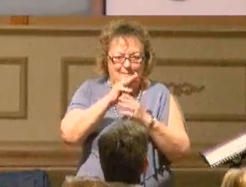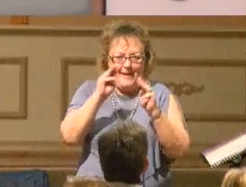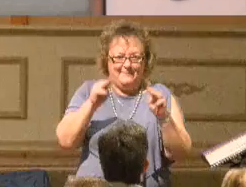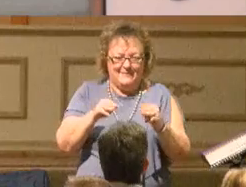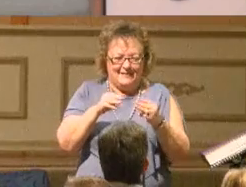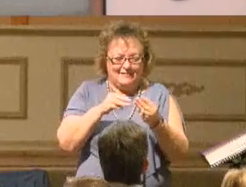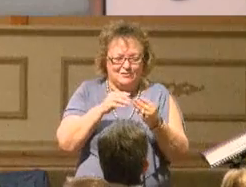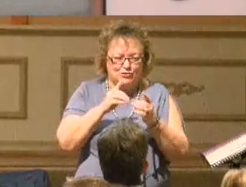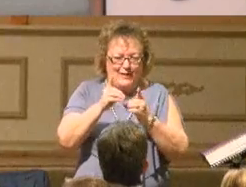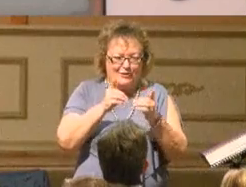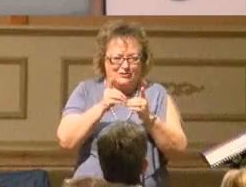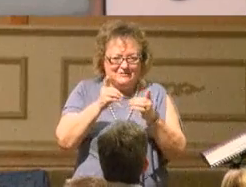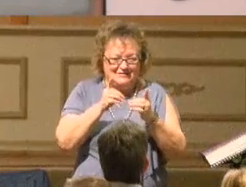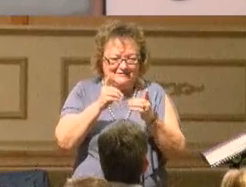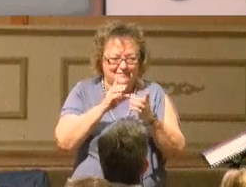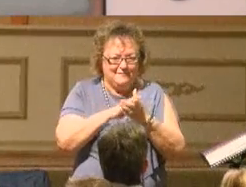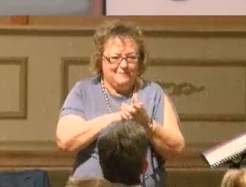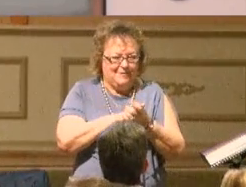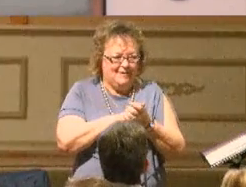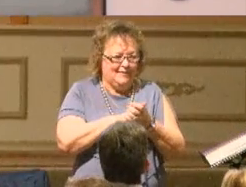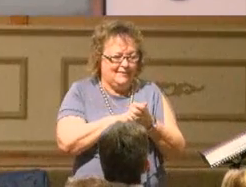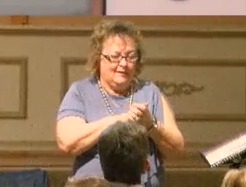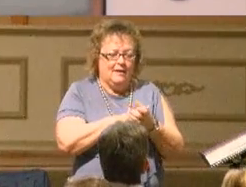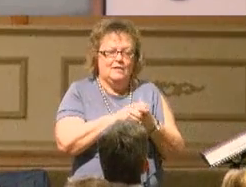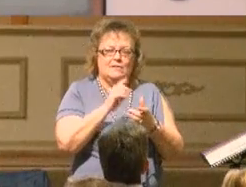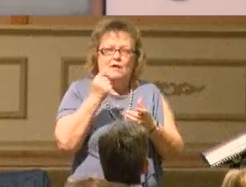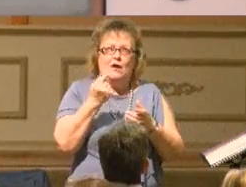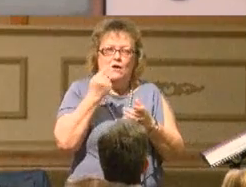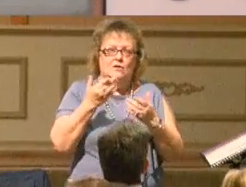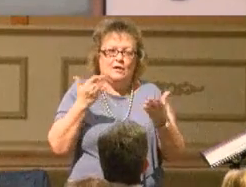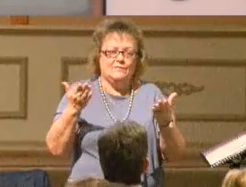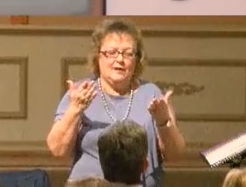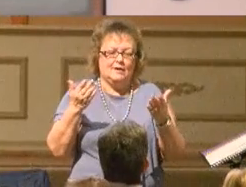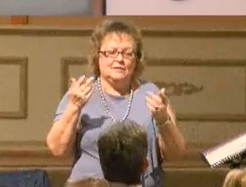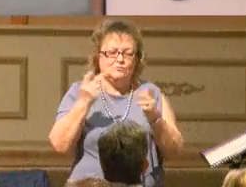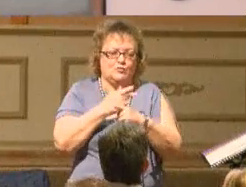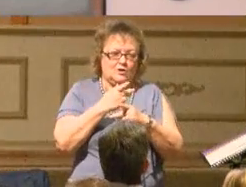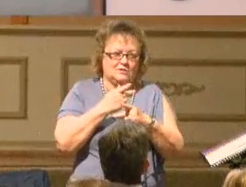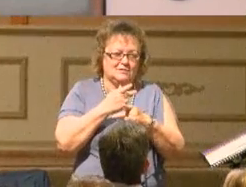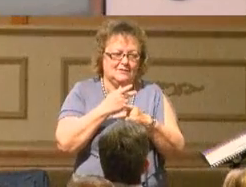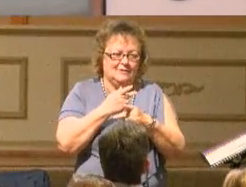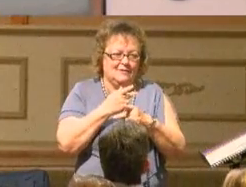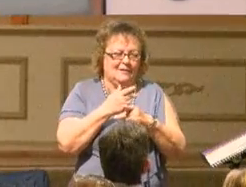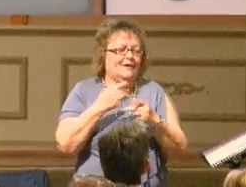The only thing worse than being lost is being lost in Deltona.